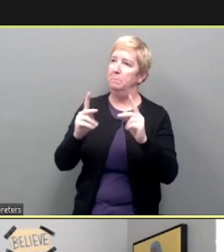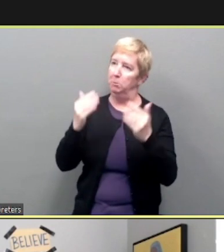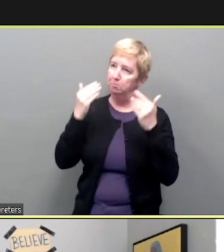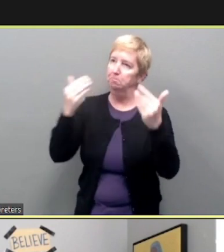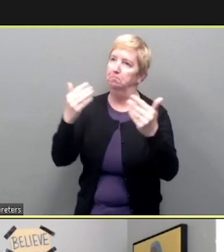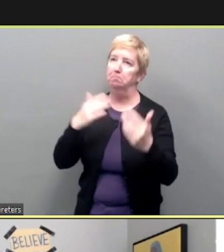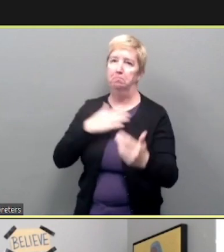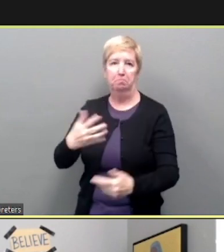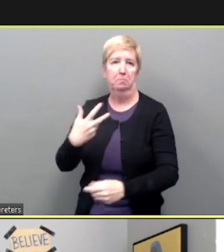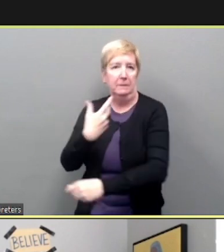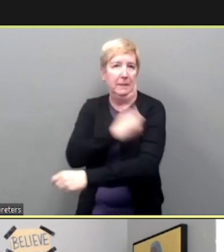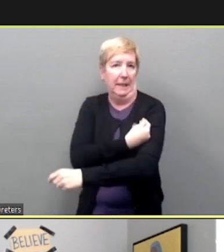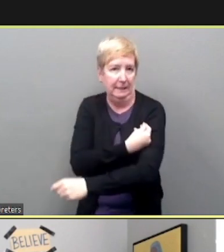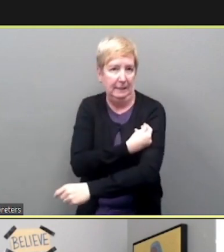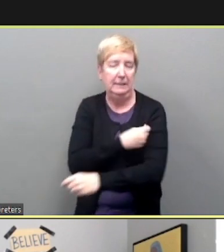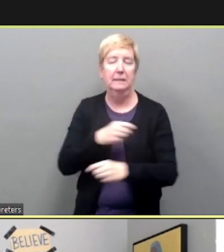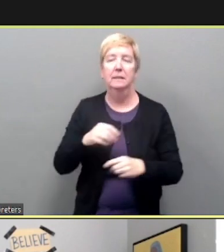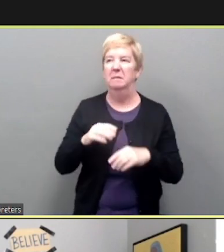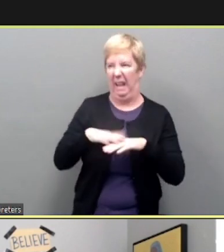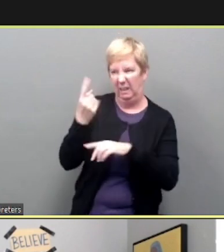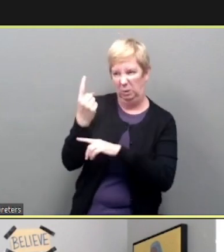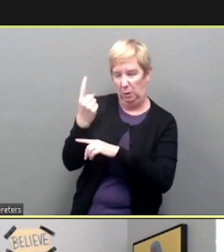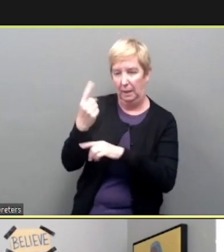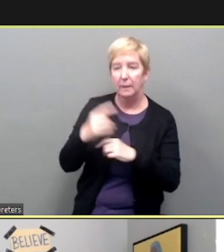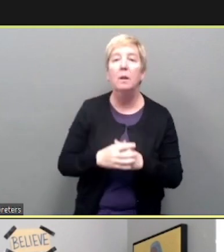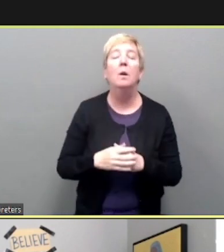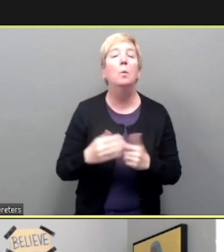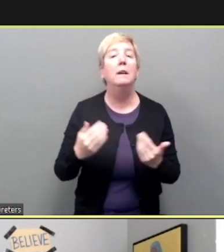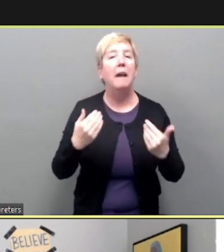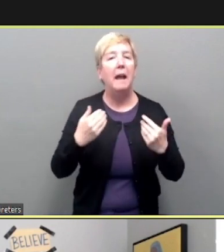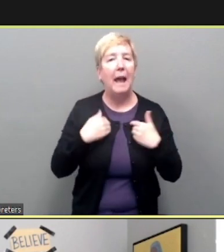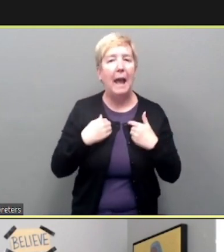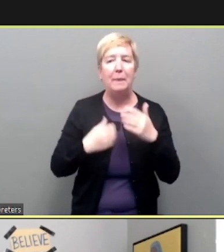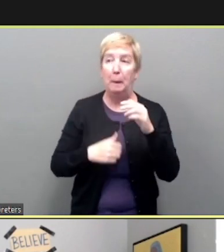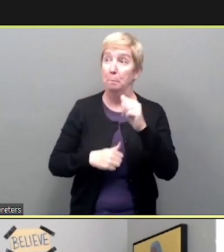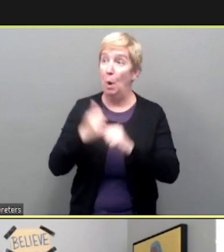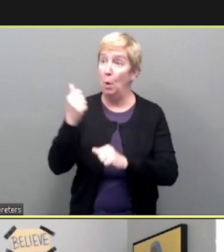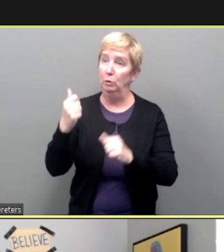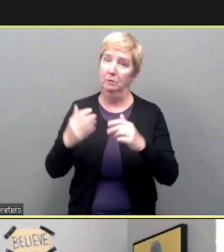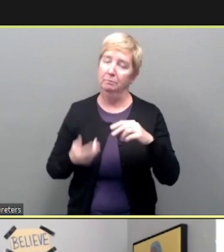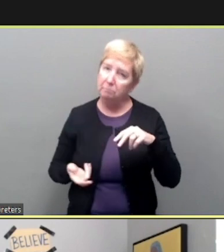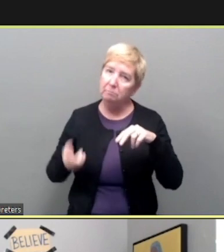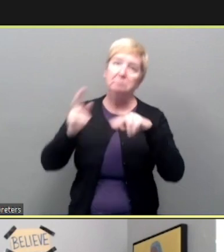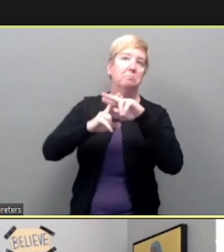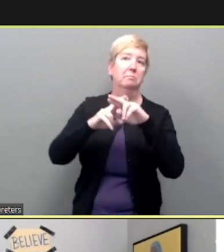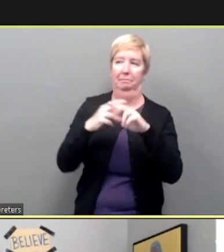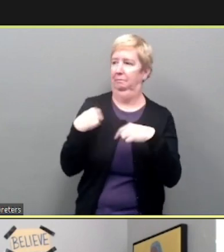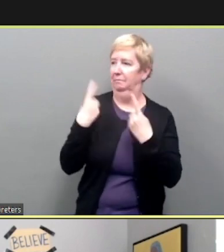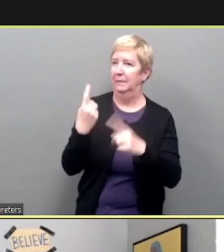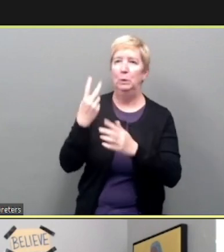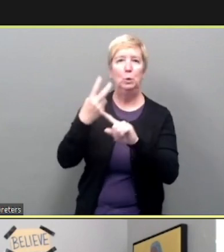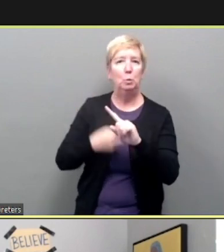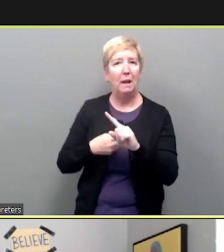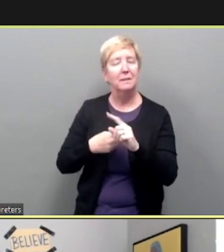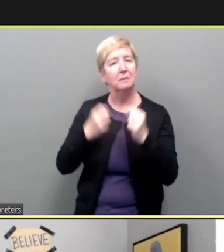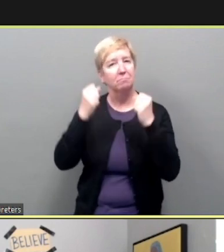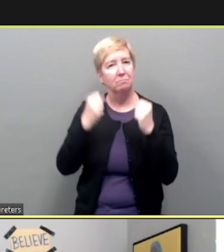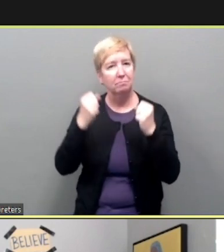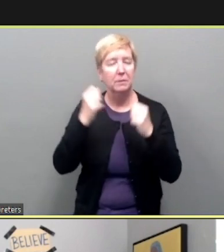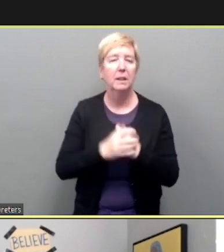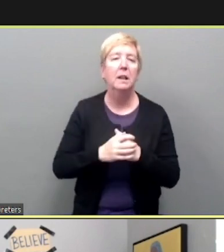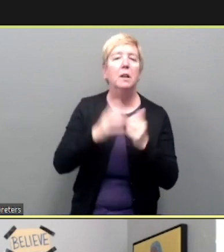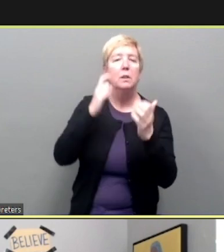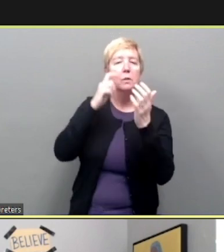or more. We have had most increase for the past 2 months. So you'll see in the graph that on